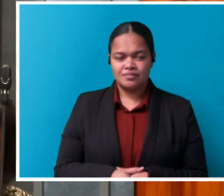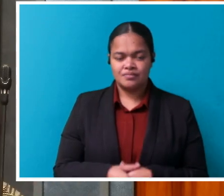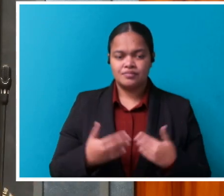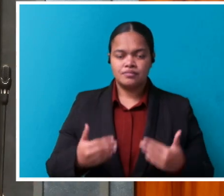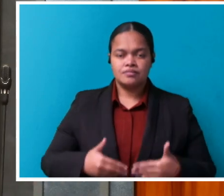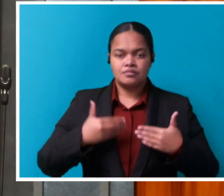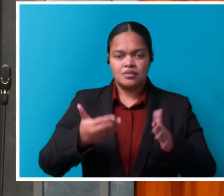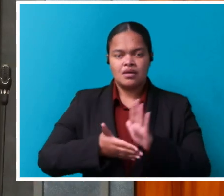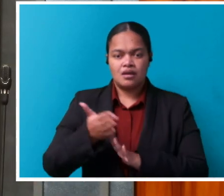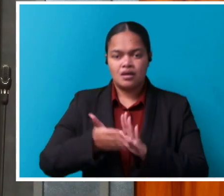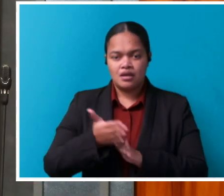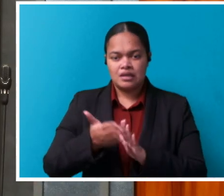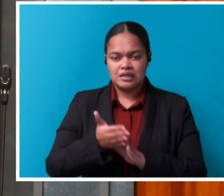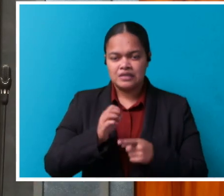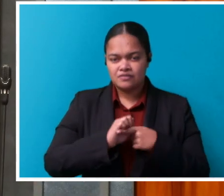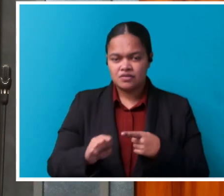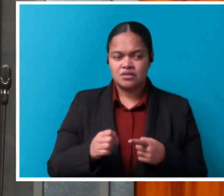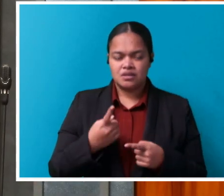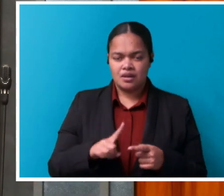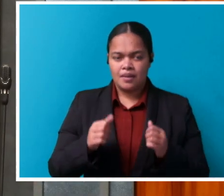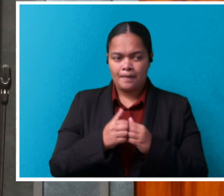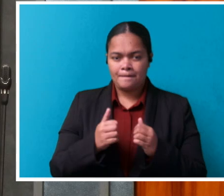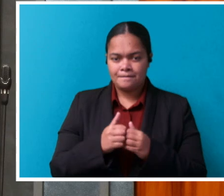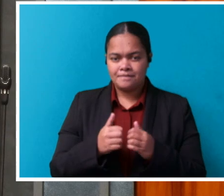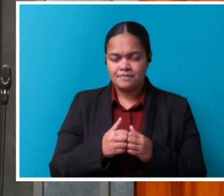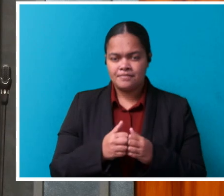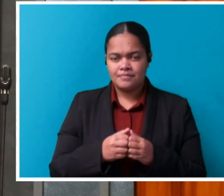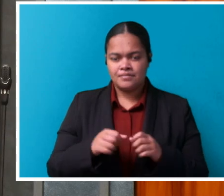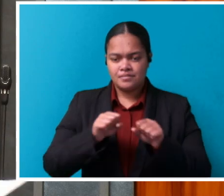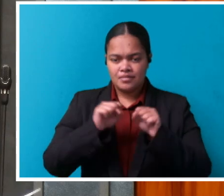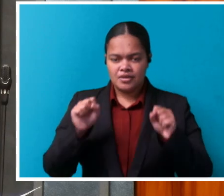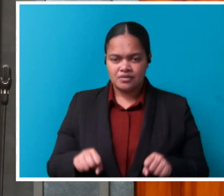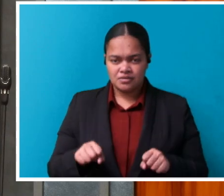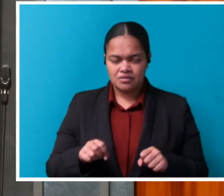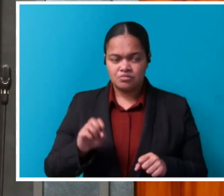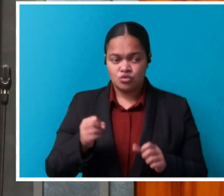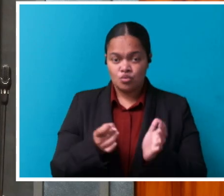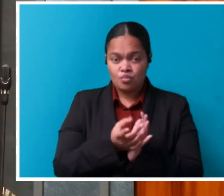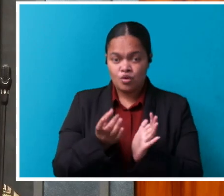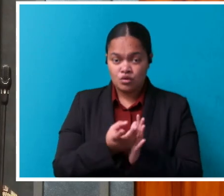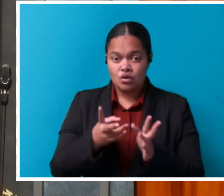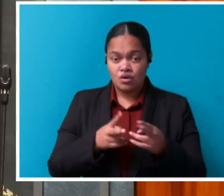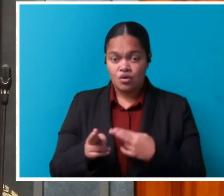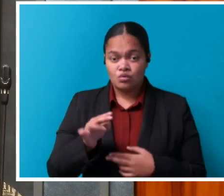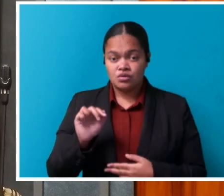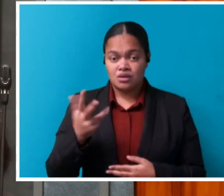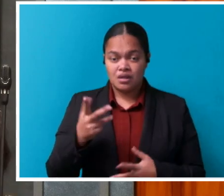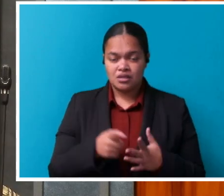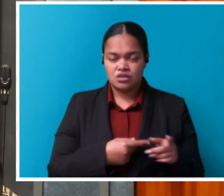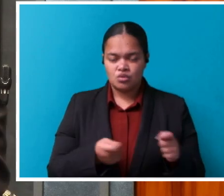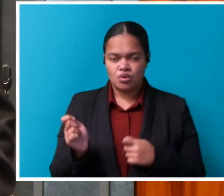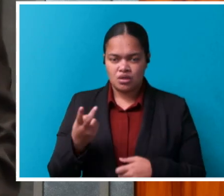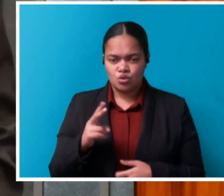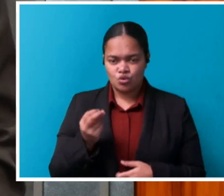towards highly efficient and paperless system. The portal was launched on 9th January